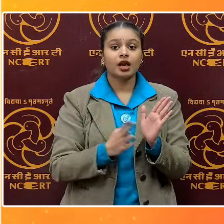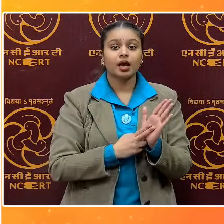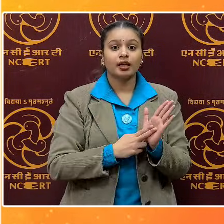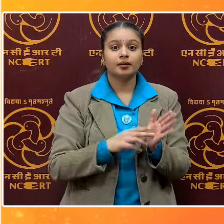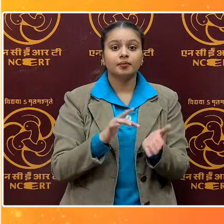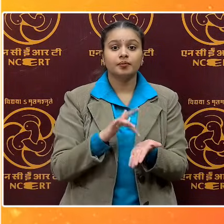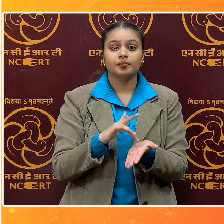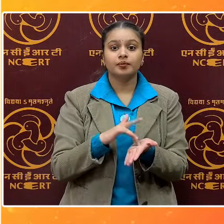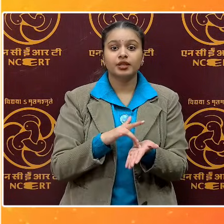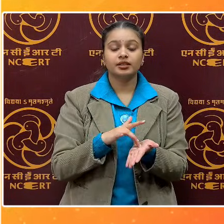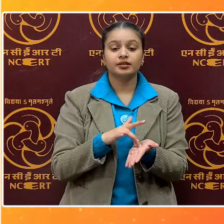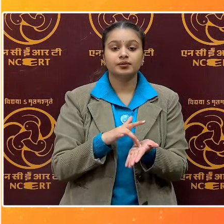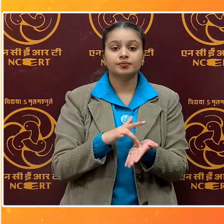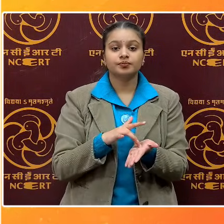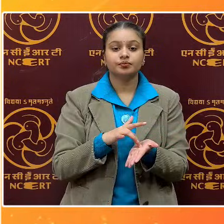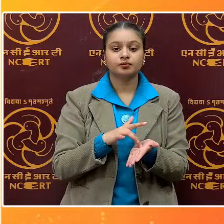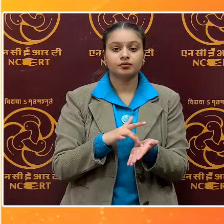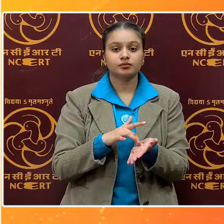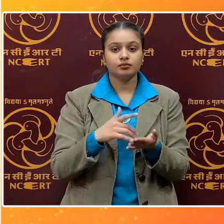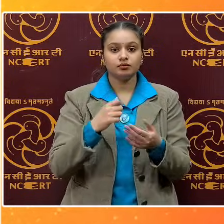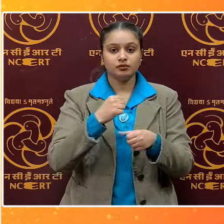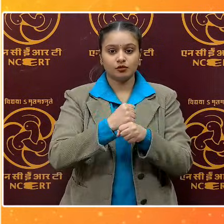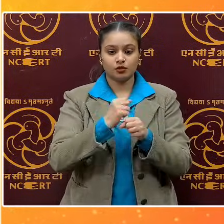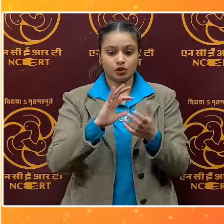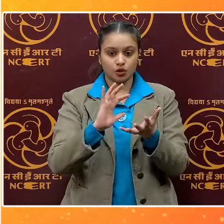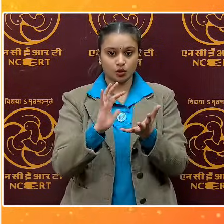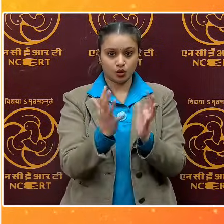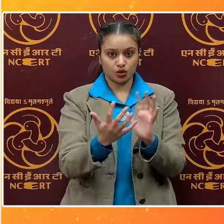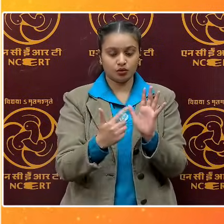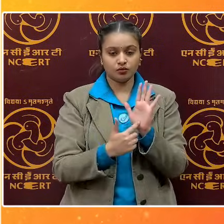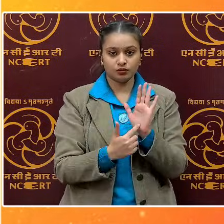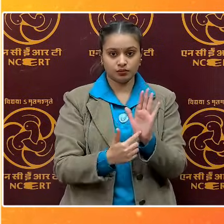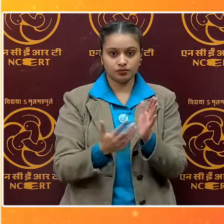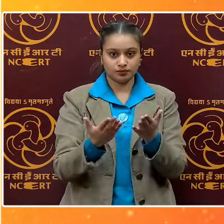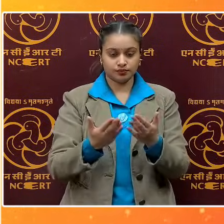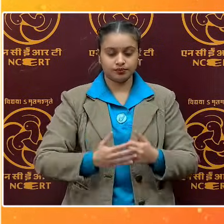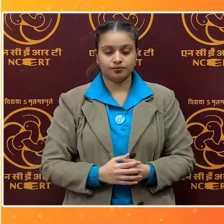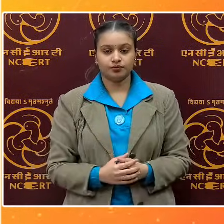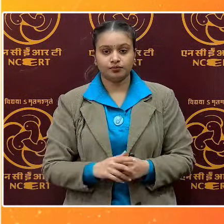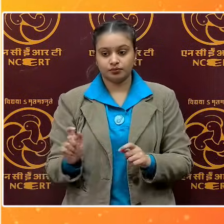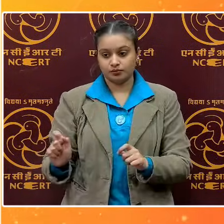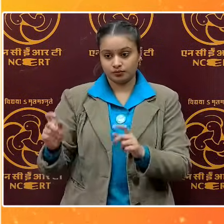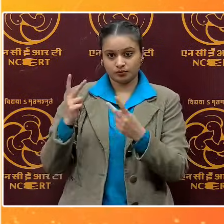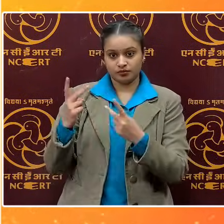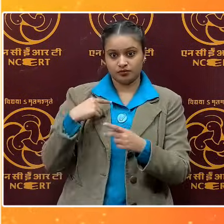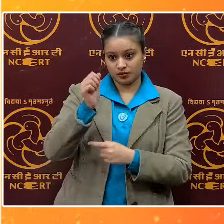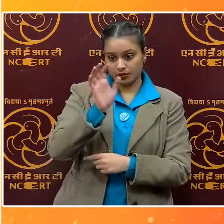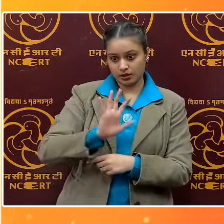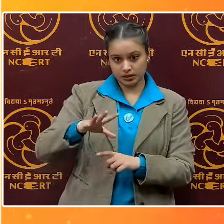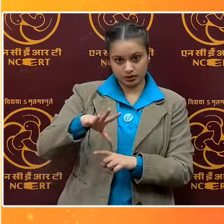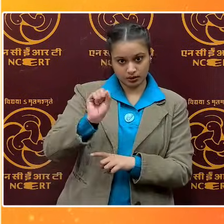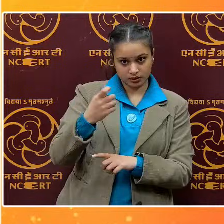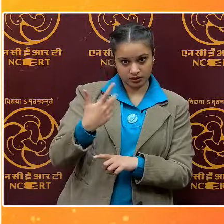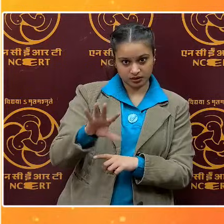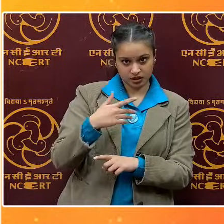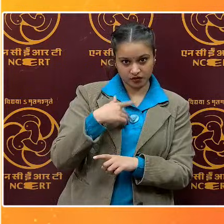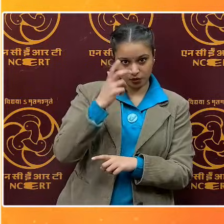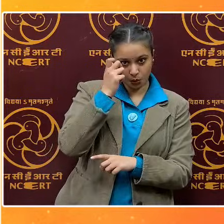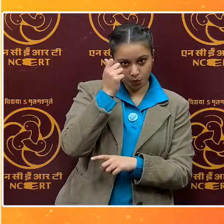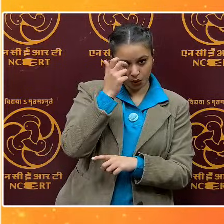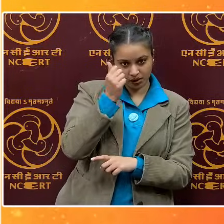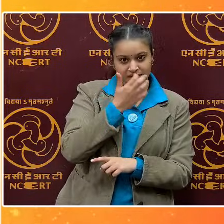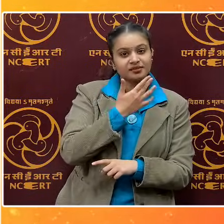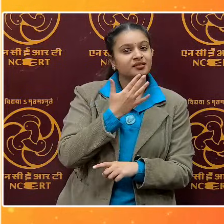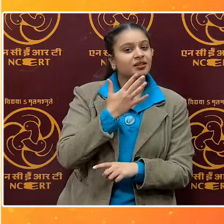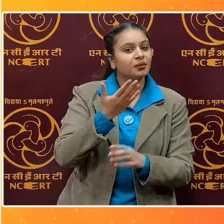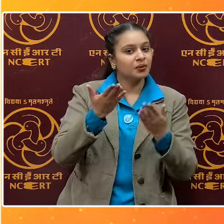it on the globe over here. Let us find out India. Yes, Over here, orange color, we can see India. Yes.